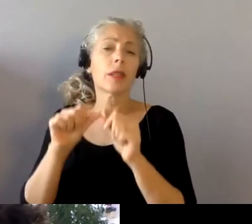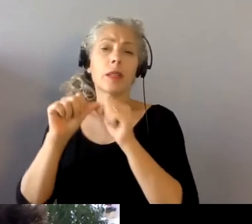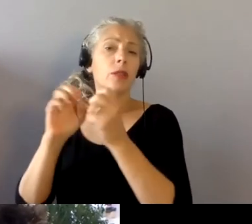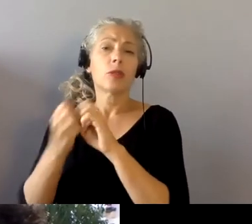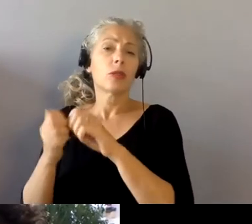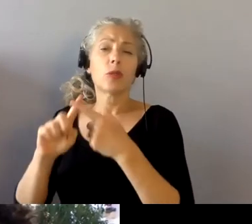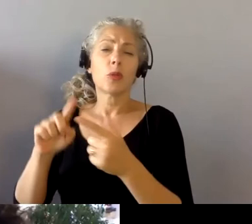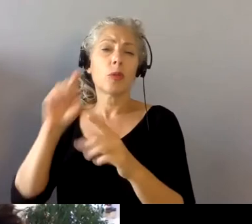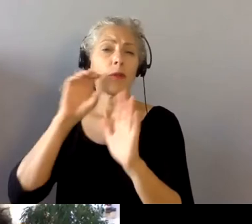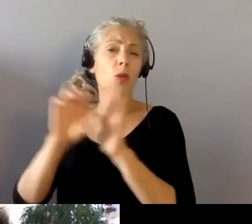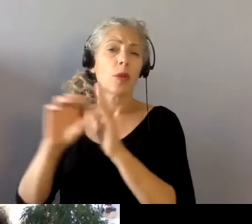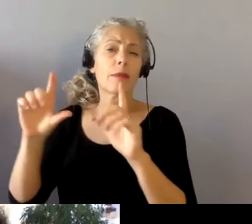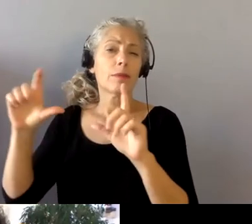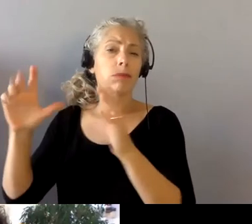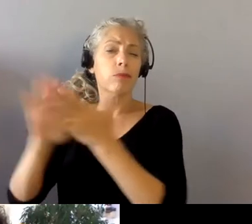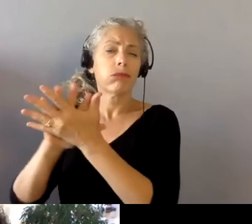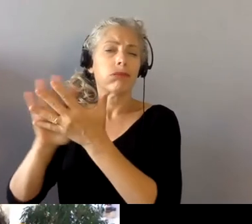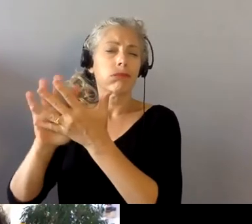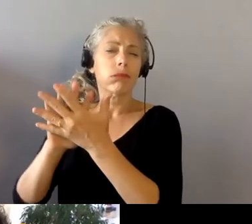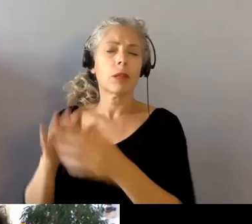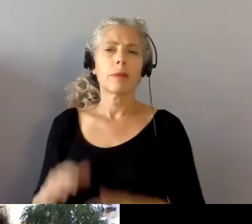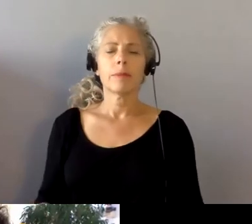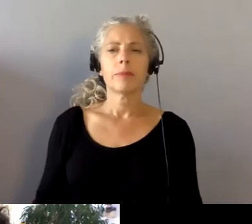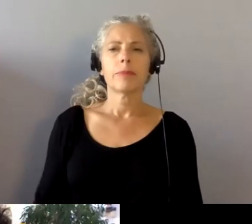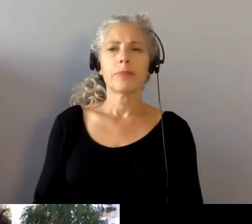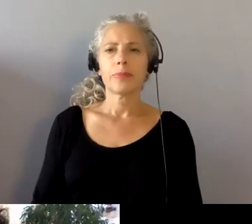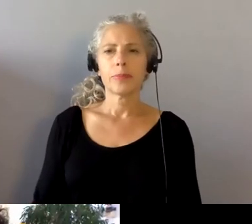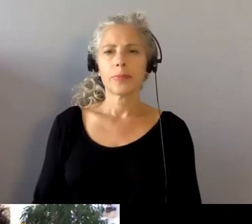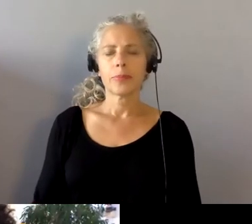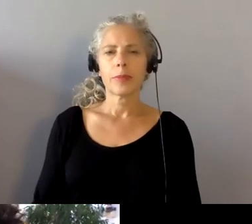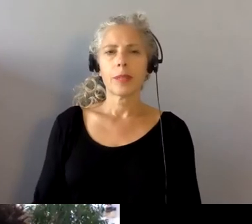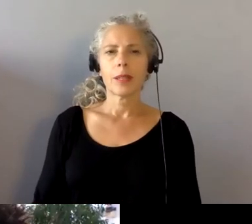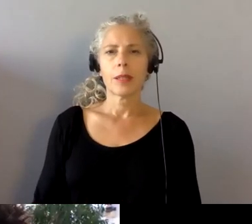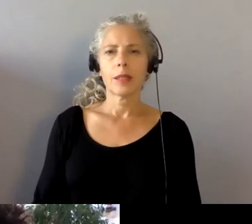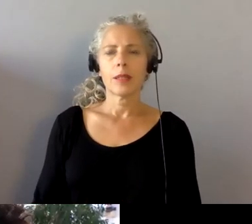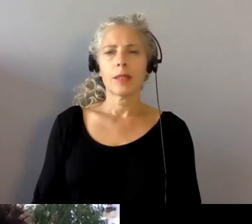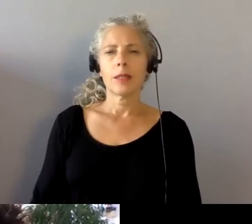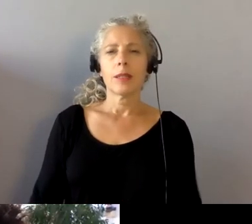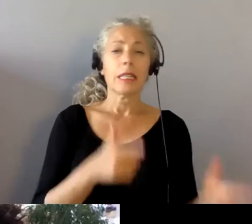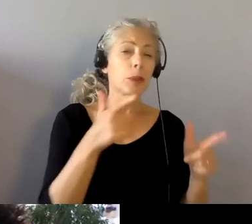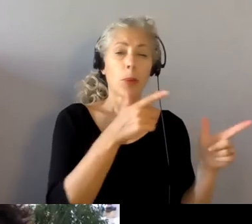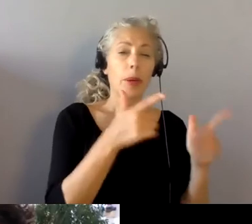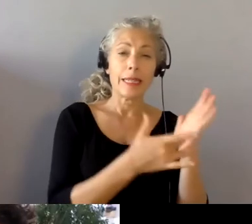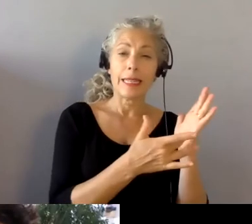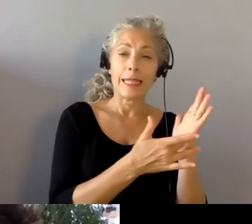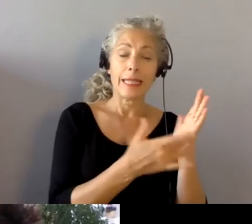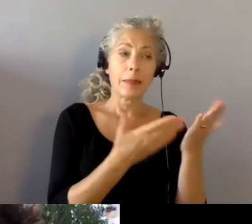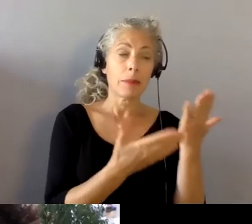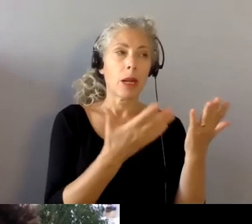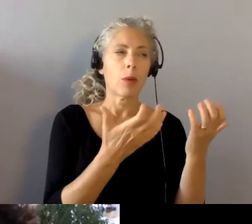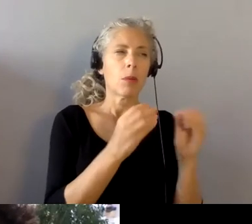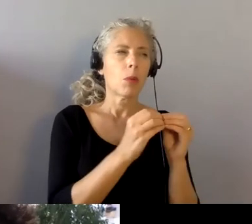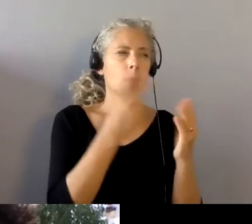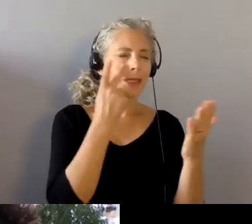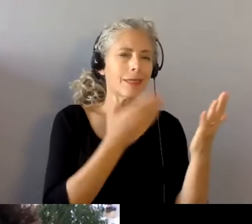blurred photographs. So I think like each of those techniques, whether it was the spray technique and I wanted to get a more opaque,